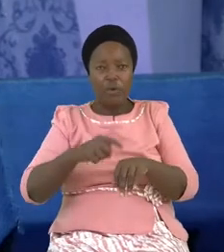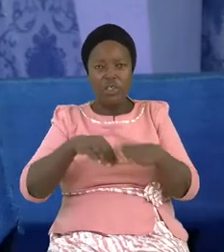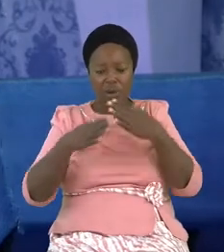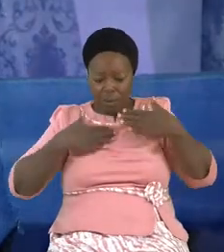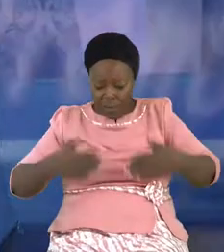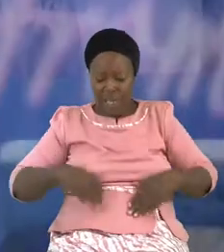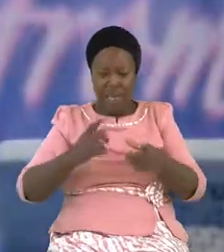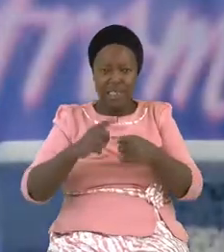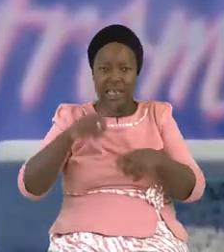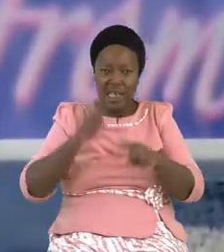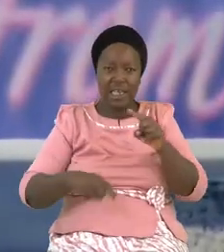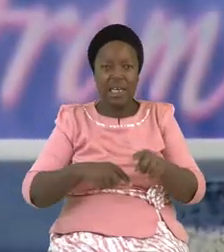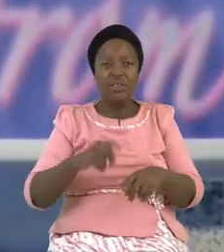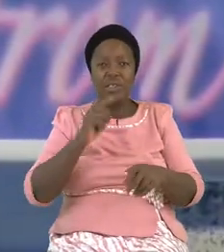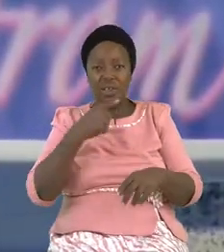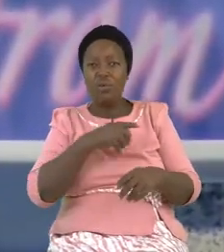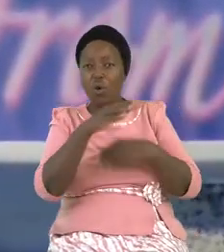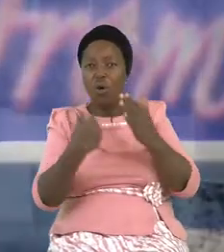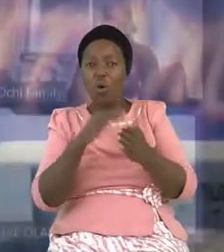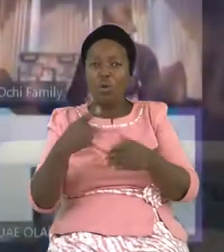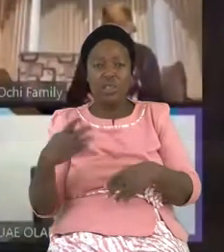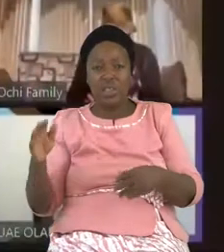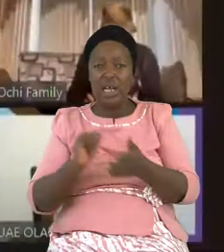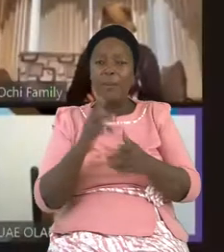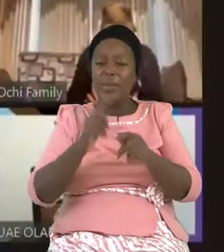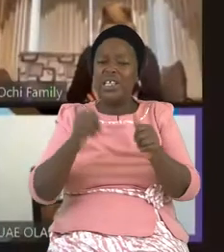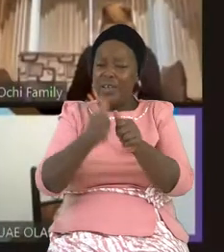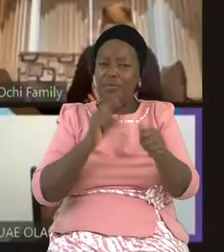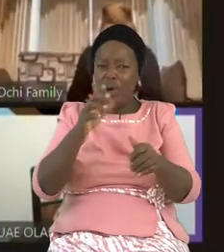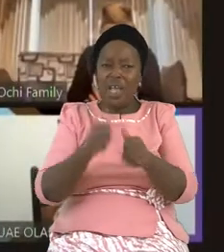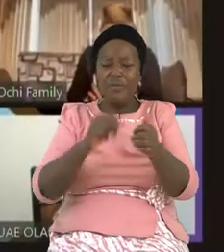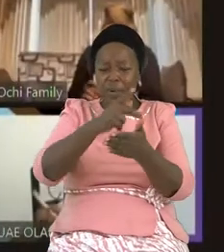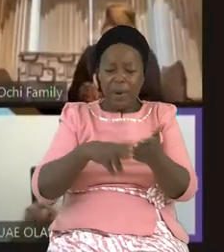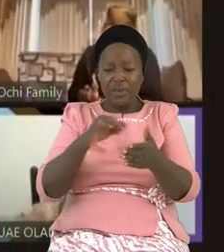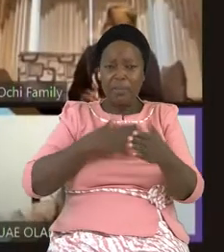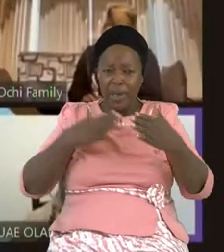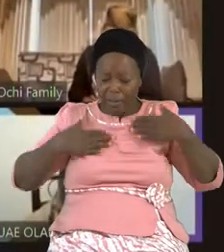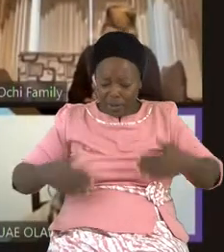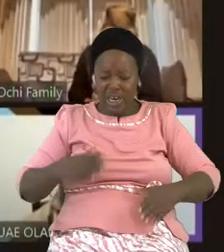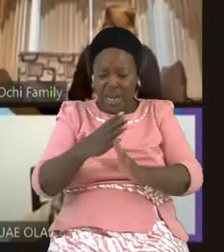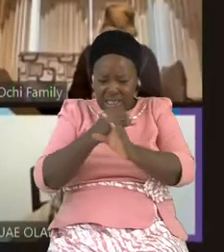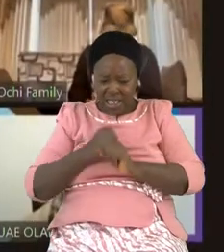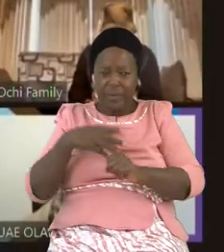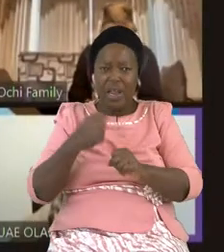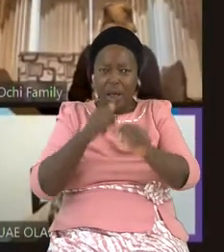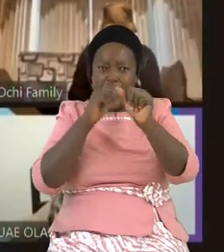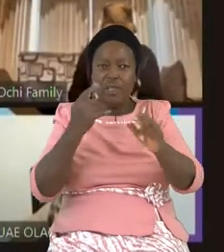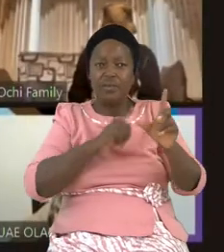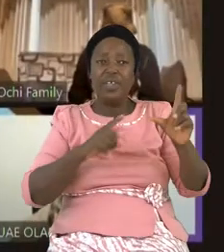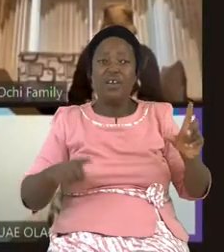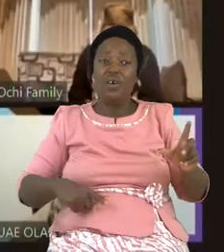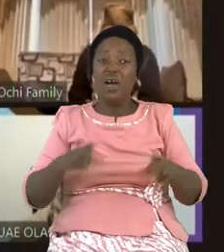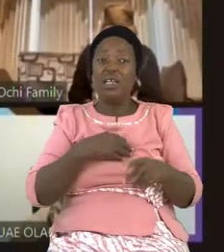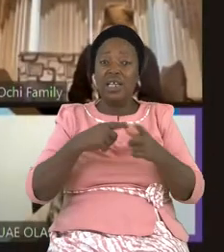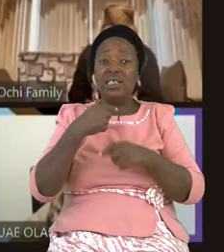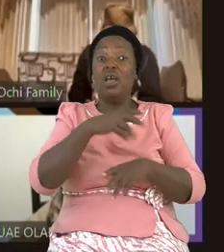the nerves, but then everyone, every part of my body now receiving the blessing of the Lord. And he said,